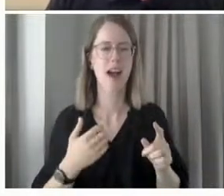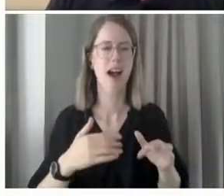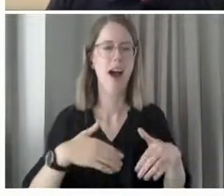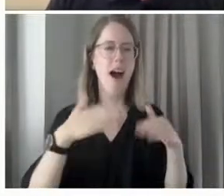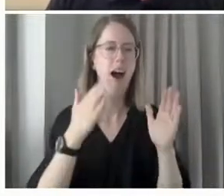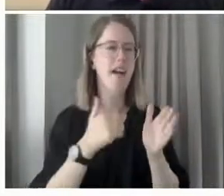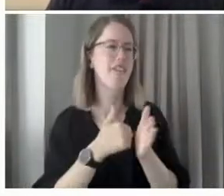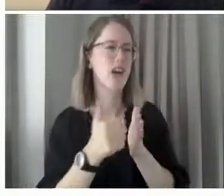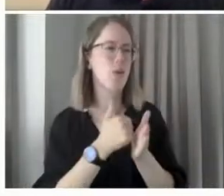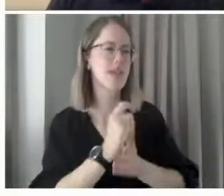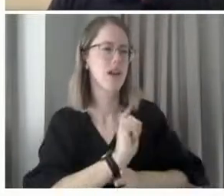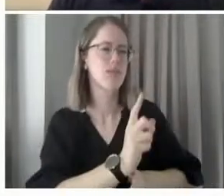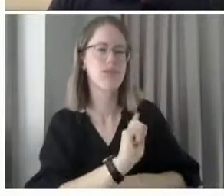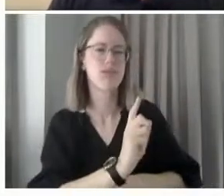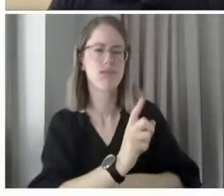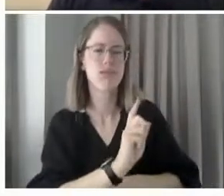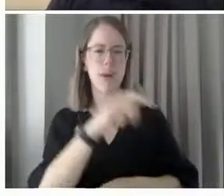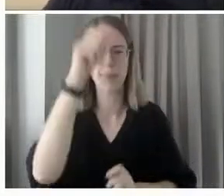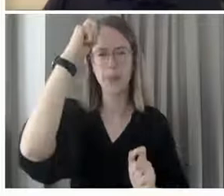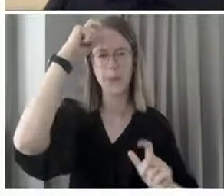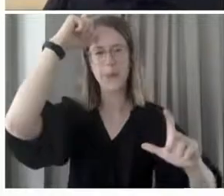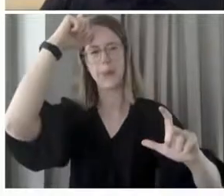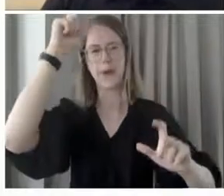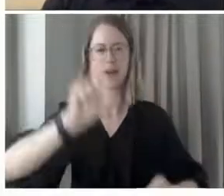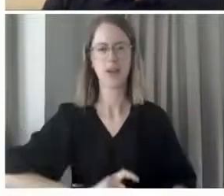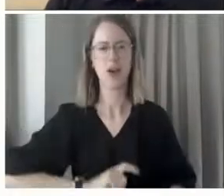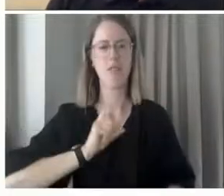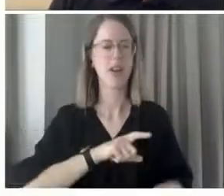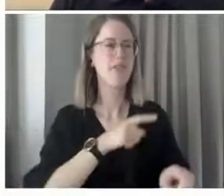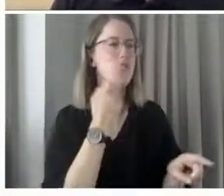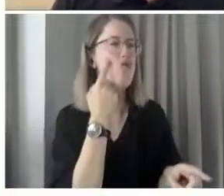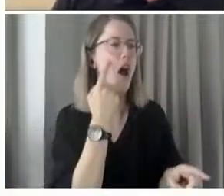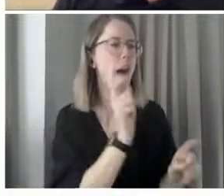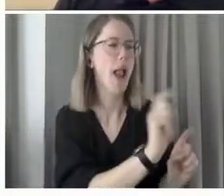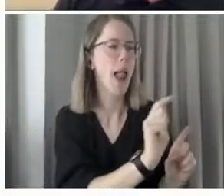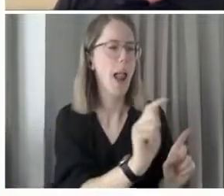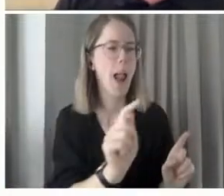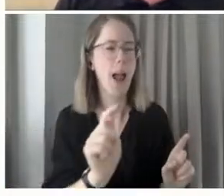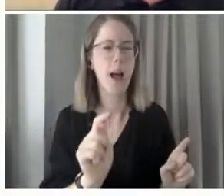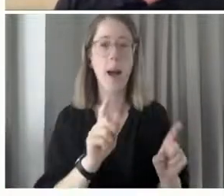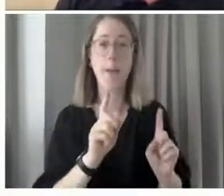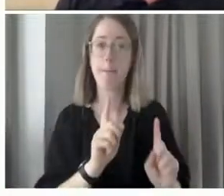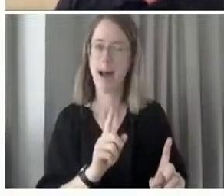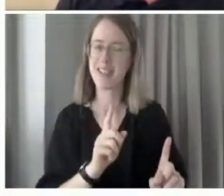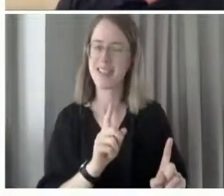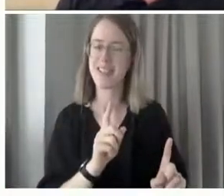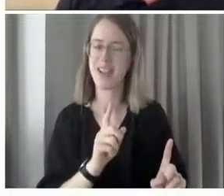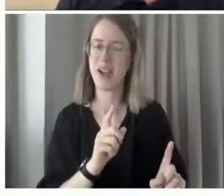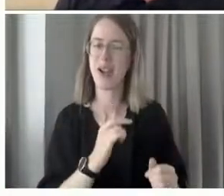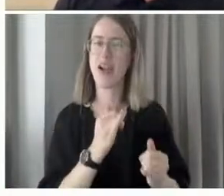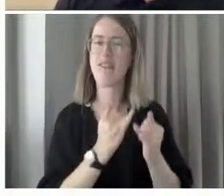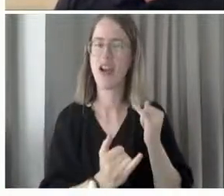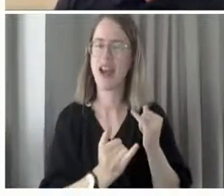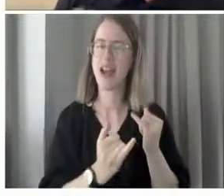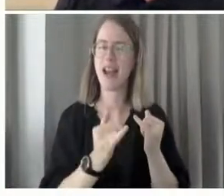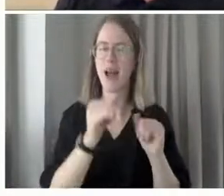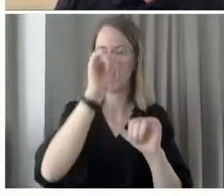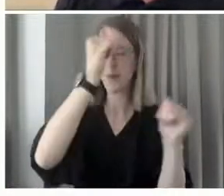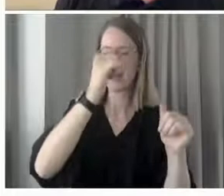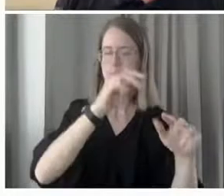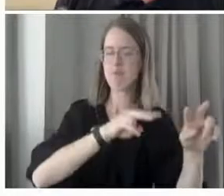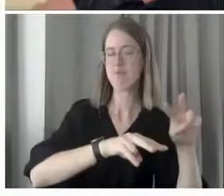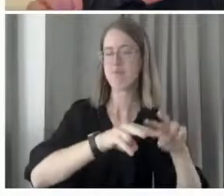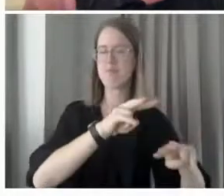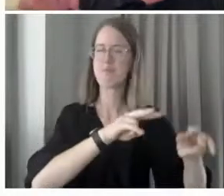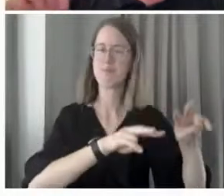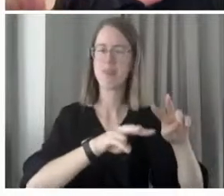very knowledgeable, very confident, try lots of things, but they're incredibly discerning. They are in